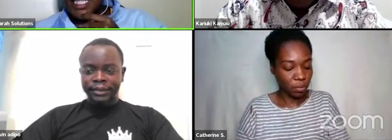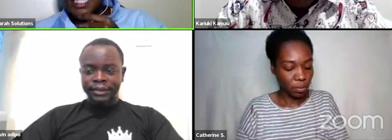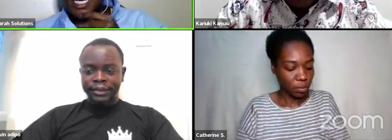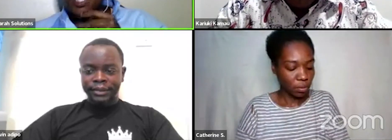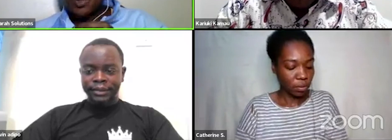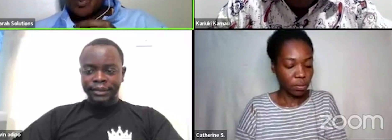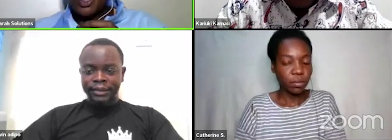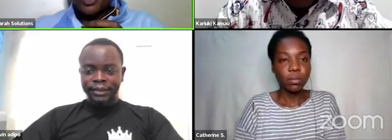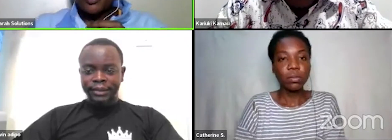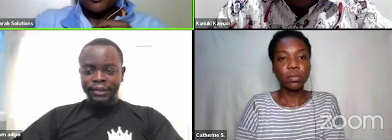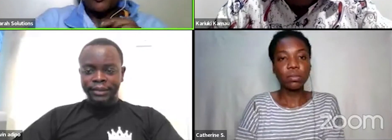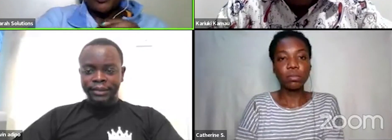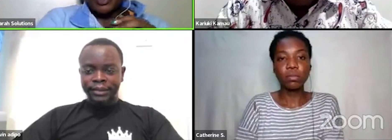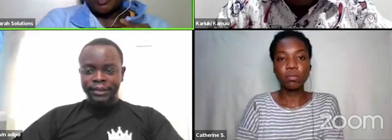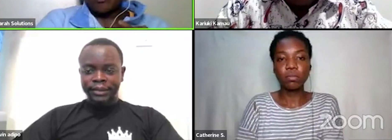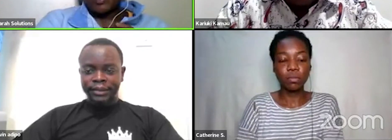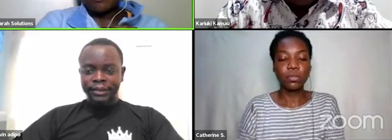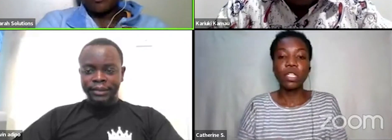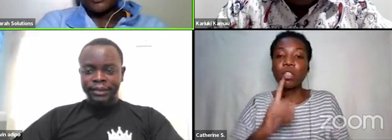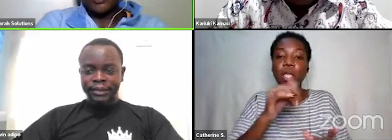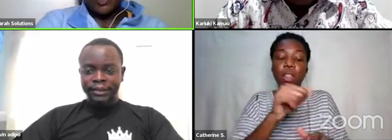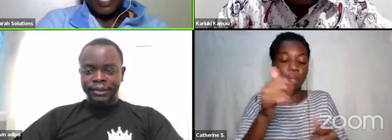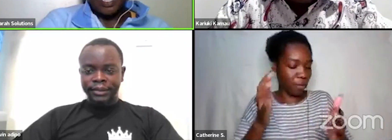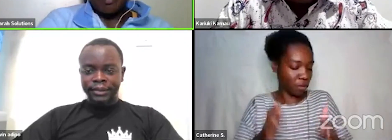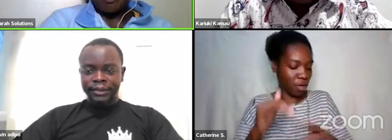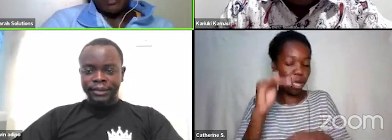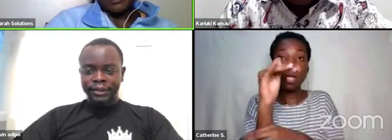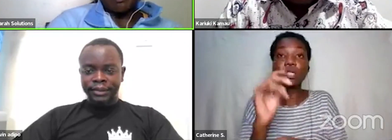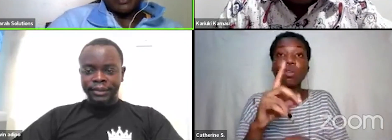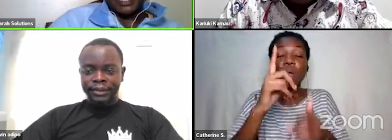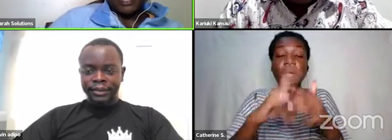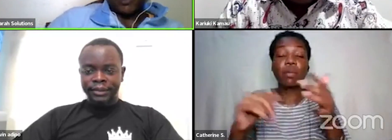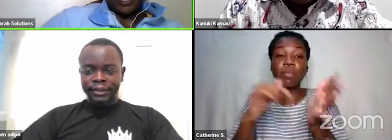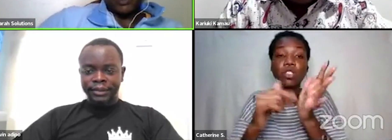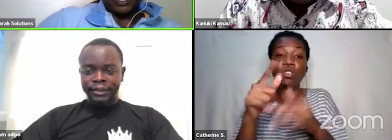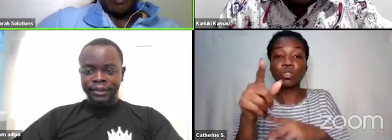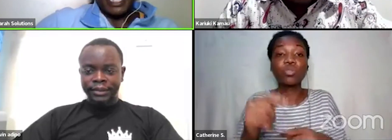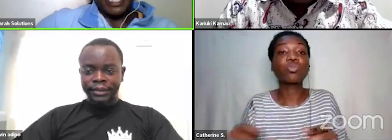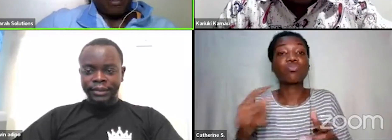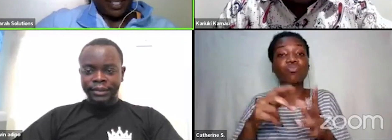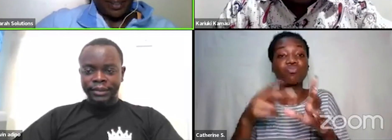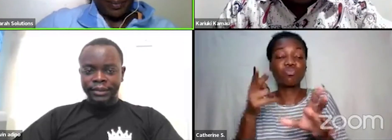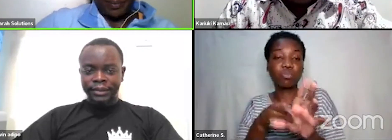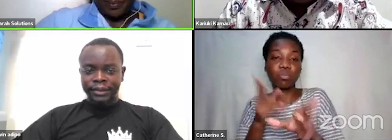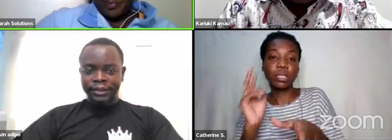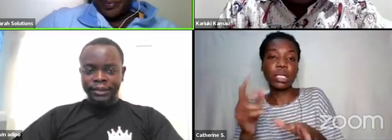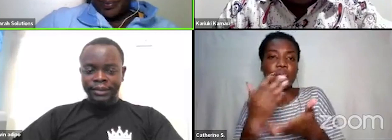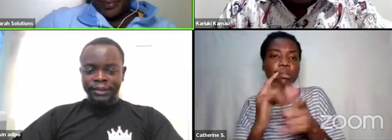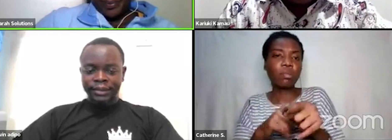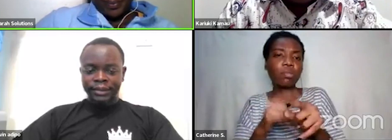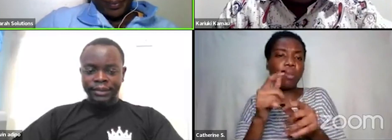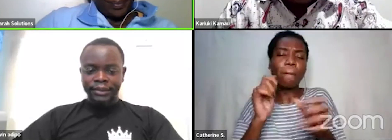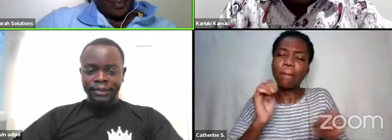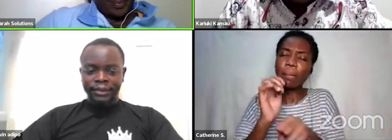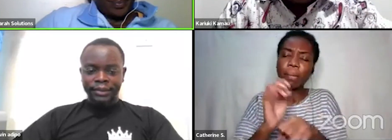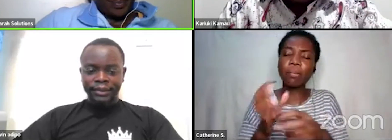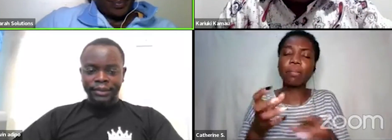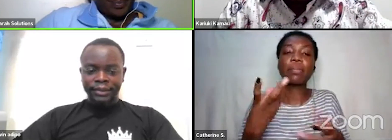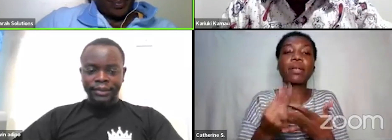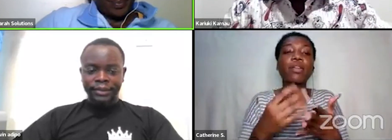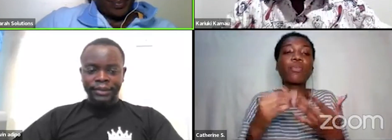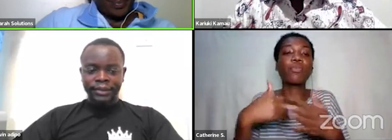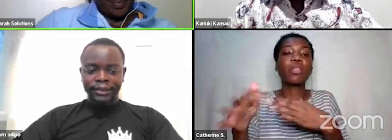So Edda is asking, at what point should you quit if you have continuously been pumping money without a break even?